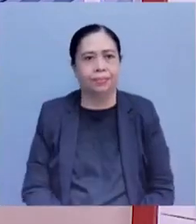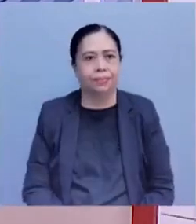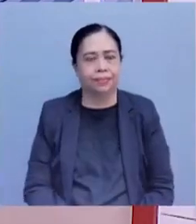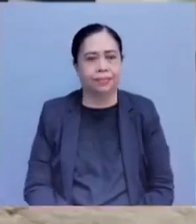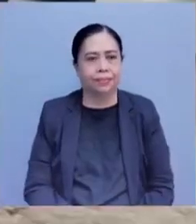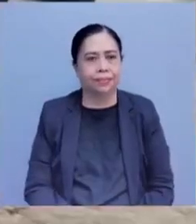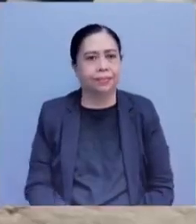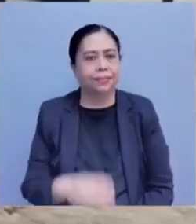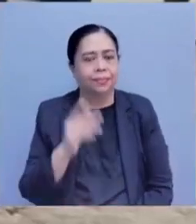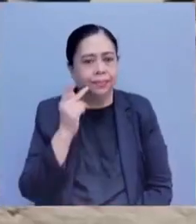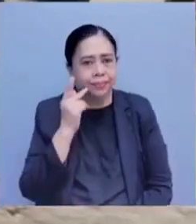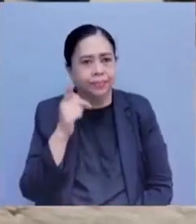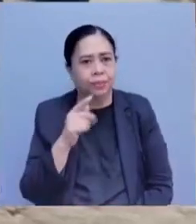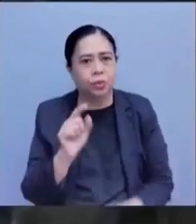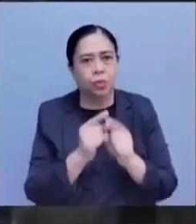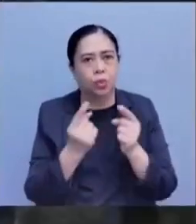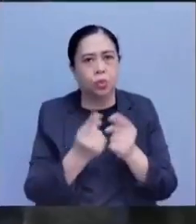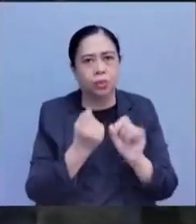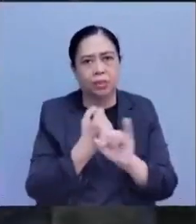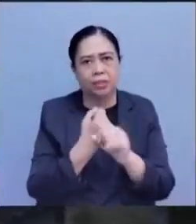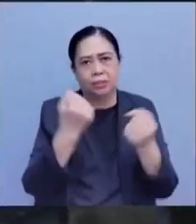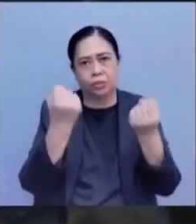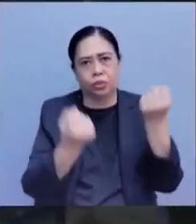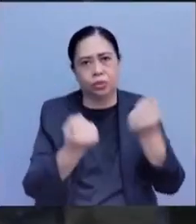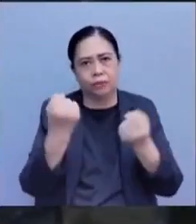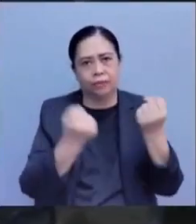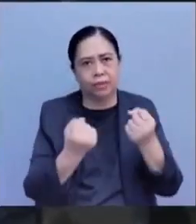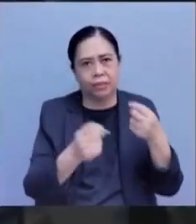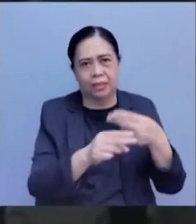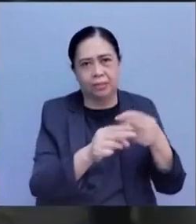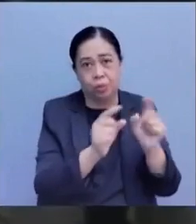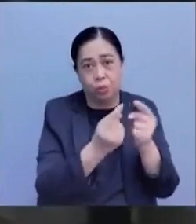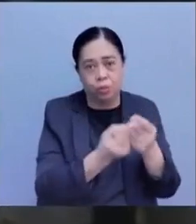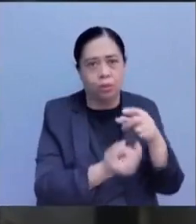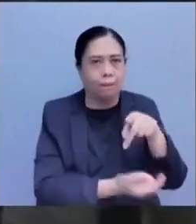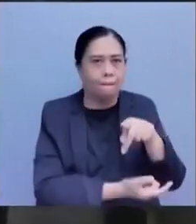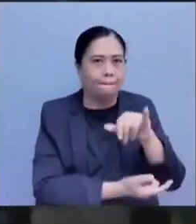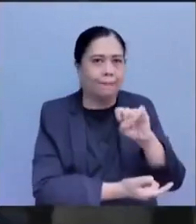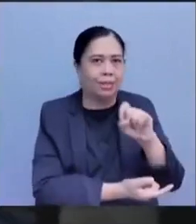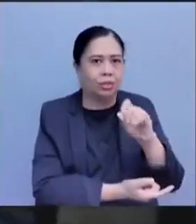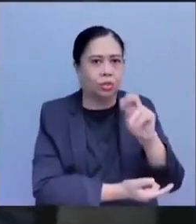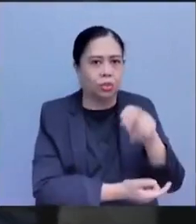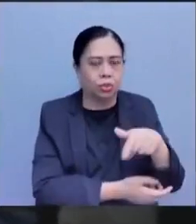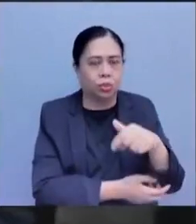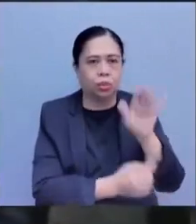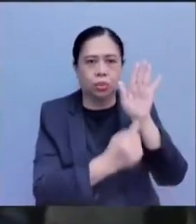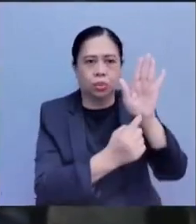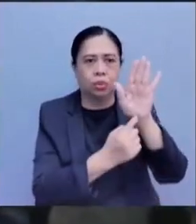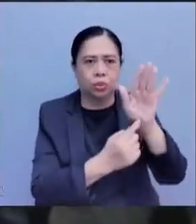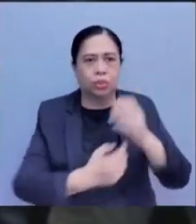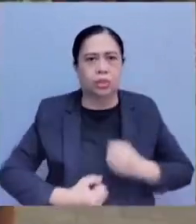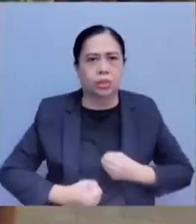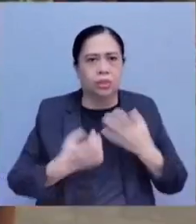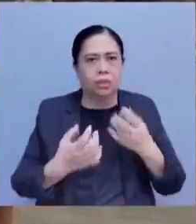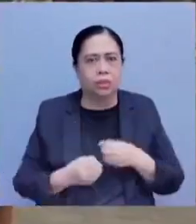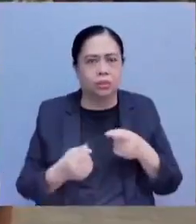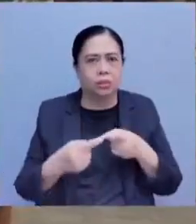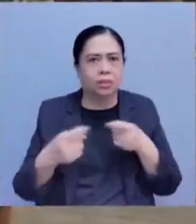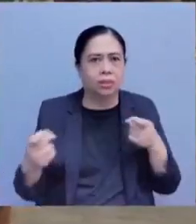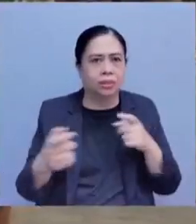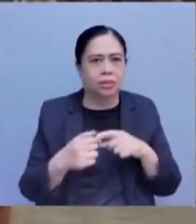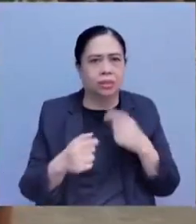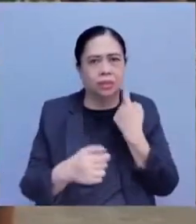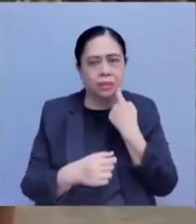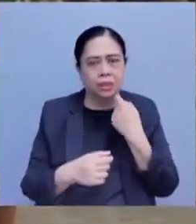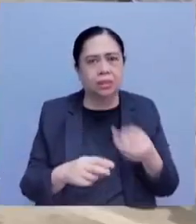Carmina, a group of jeepney drivers or the Piston staged a protest rally in Caloocan to express their opposition to the recent